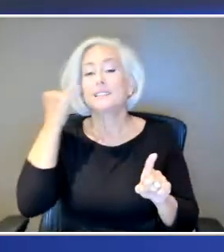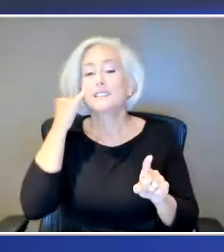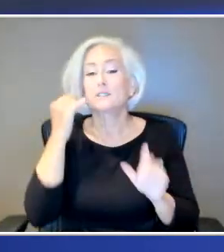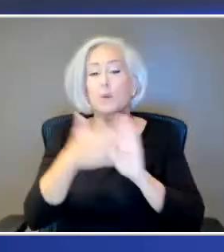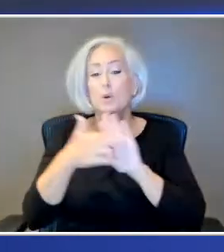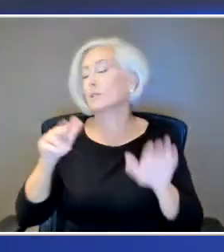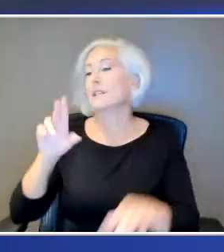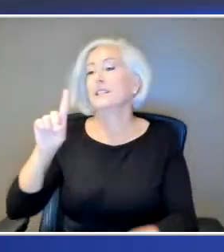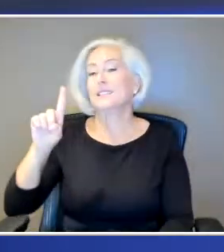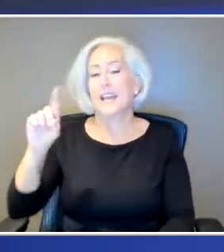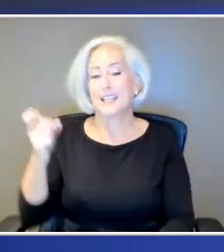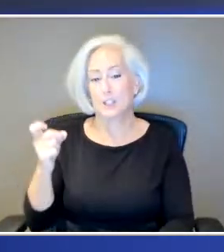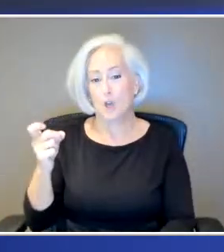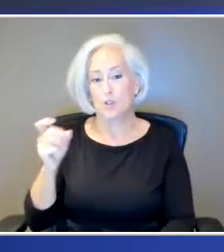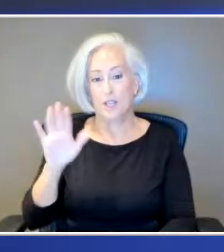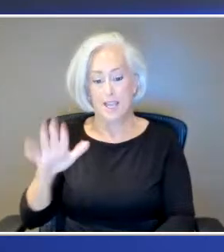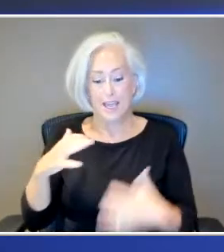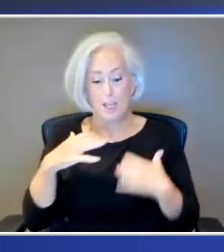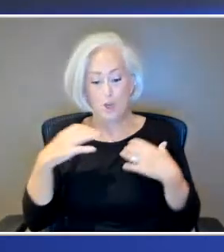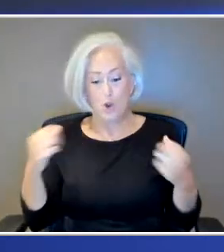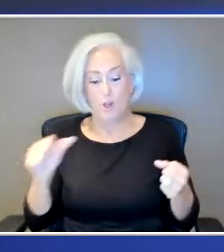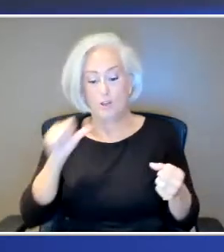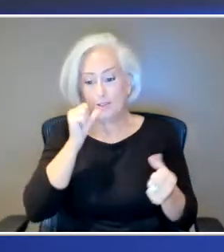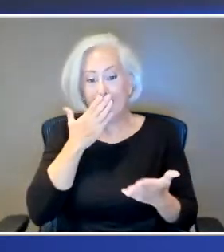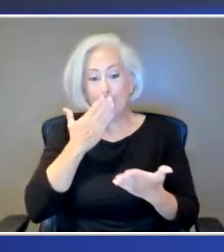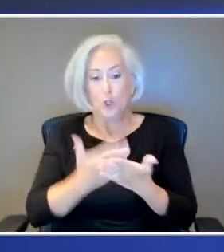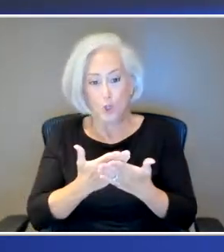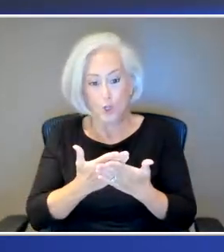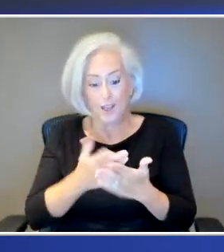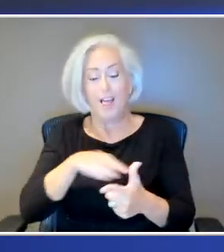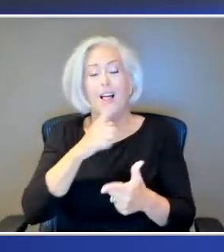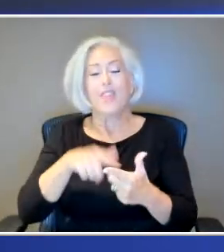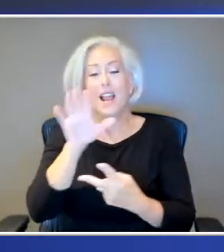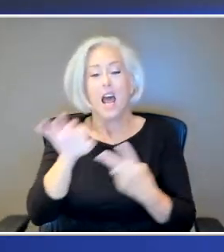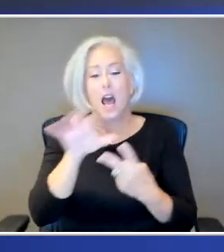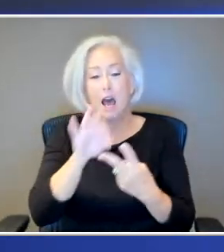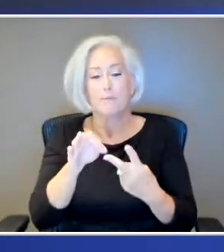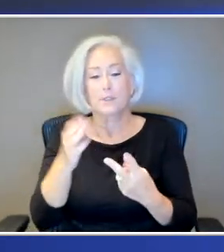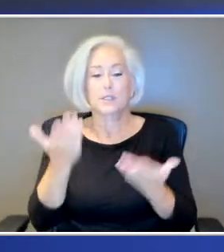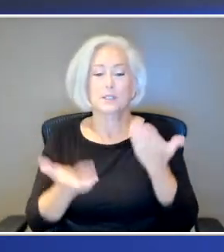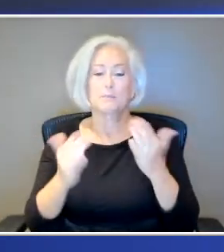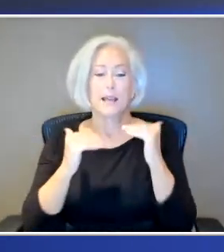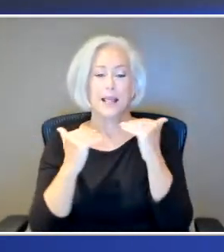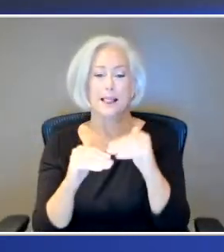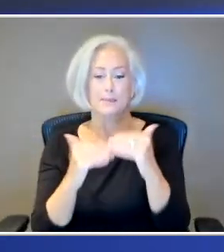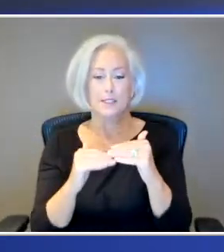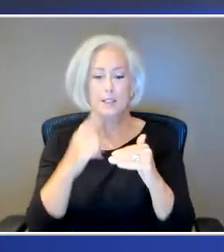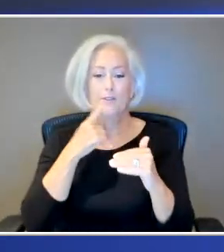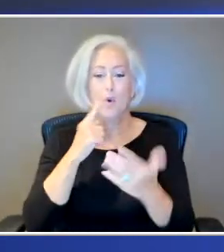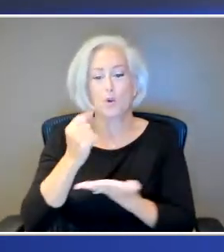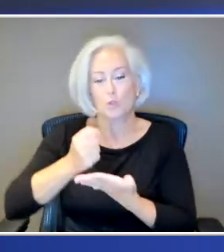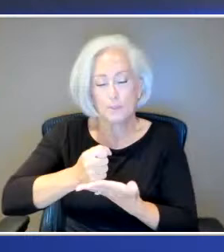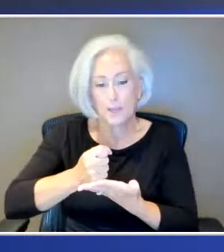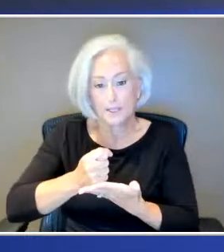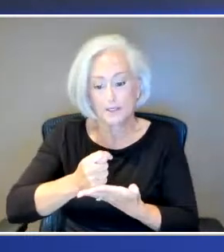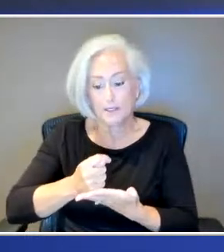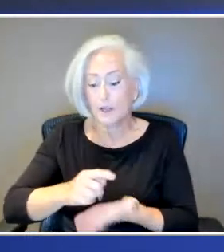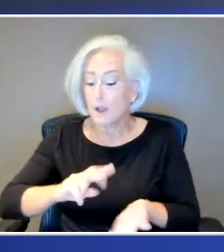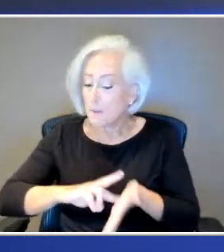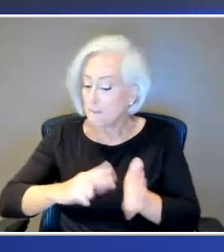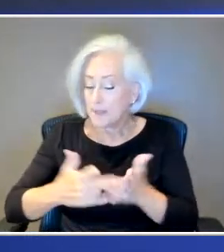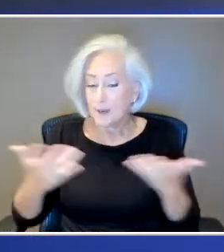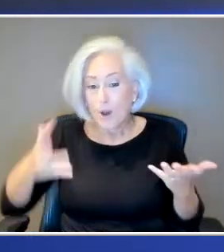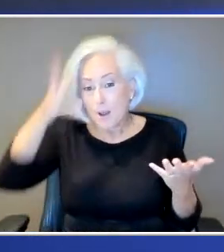isn't as good as it could be, the options that you have for treatment may be limited. And so I think the most proactive thing men can do is just try to remain